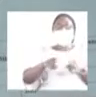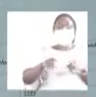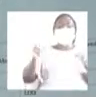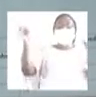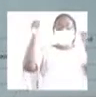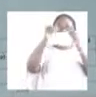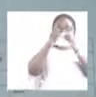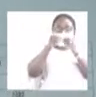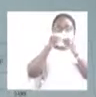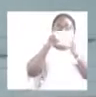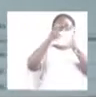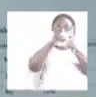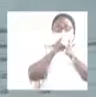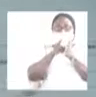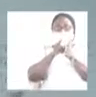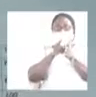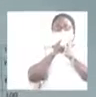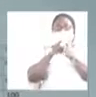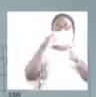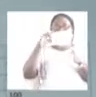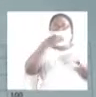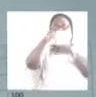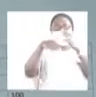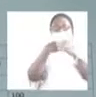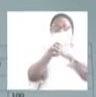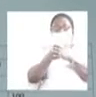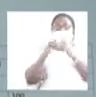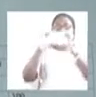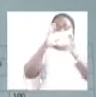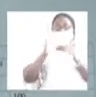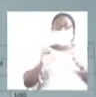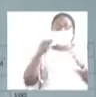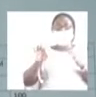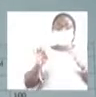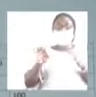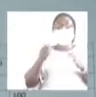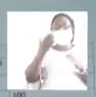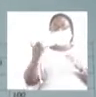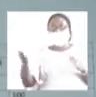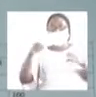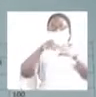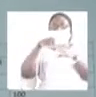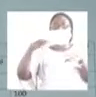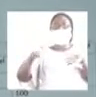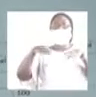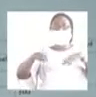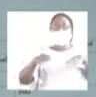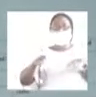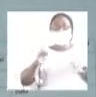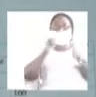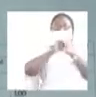which all consumers of that commodity are willing to buy at various prices at a particular period of